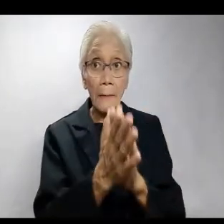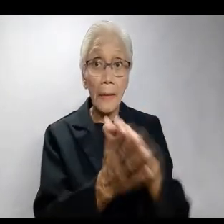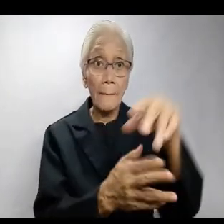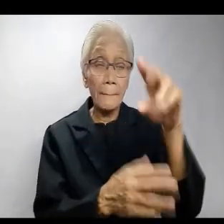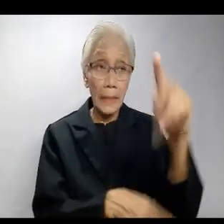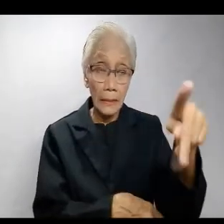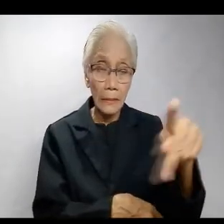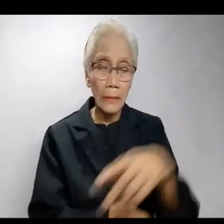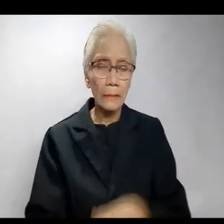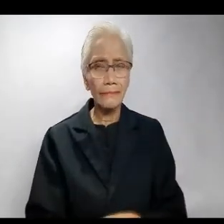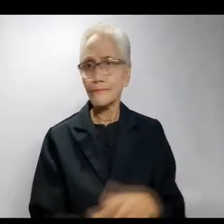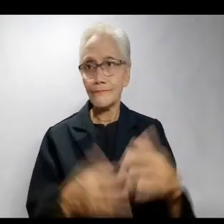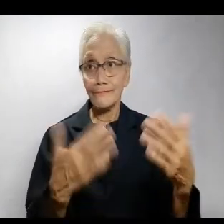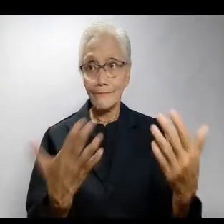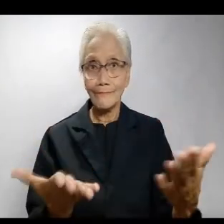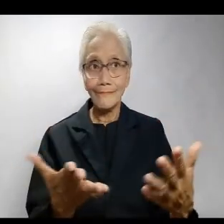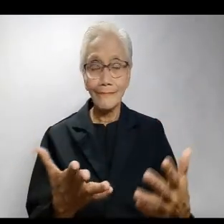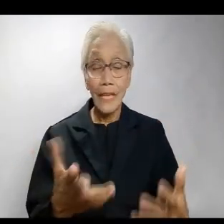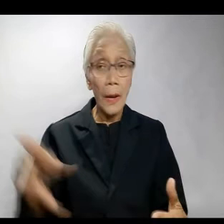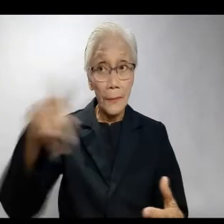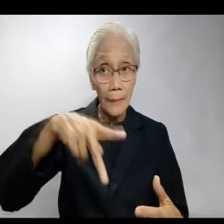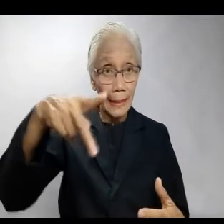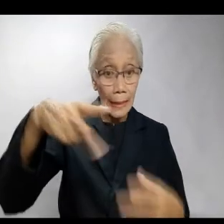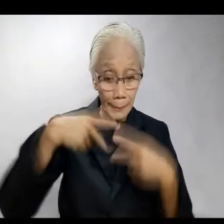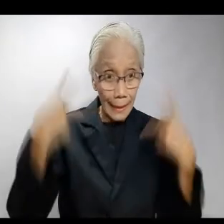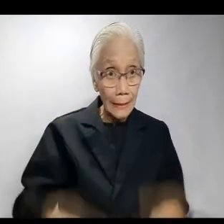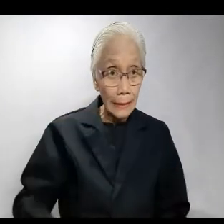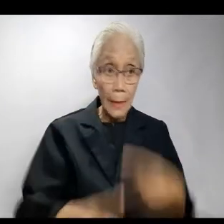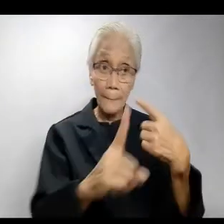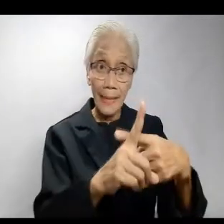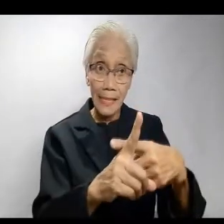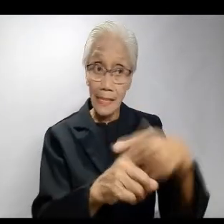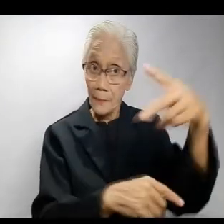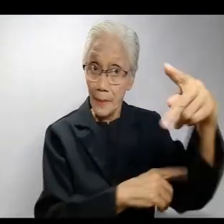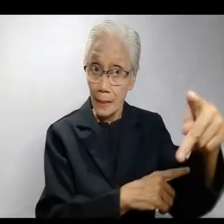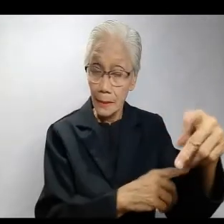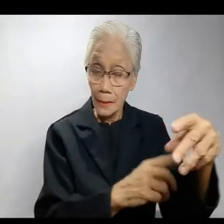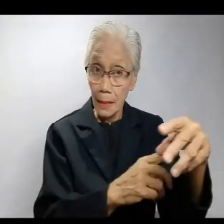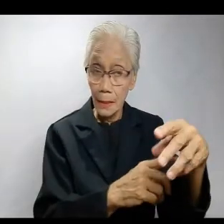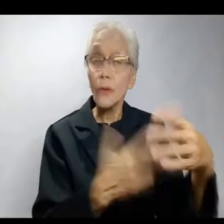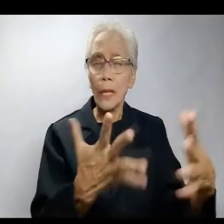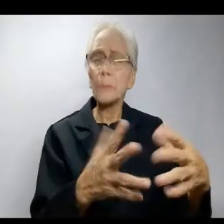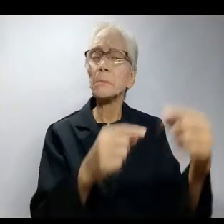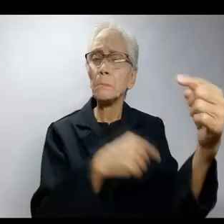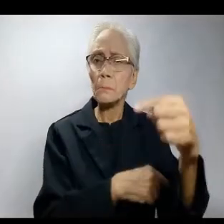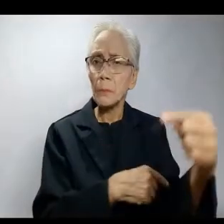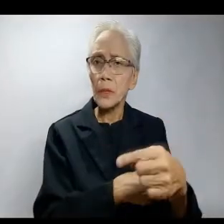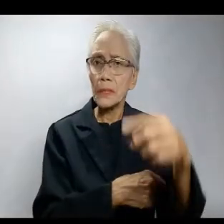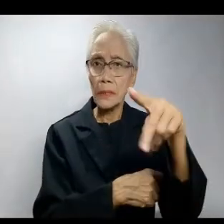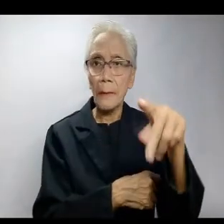Pharisite? Just a simple math. A Pharisee plus a parasite equals